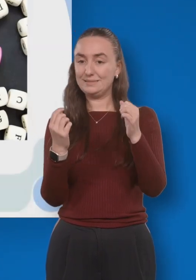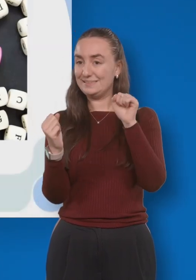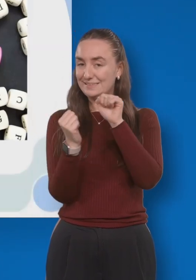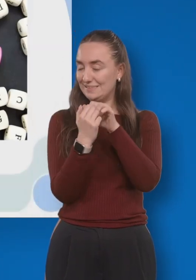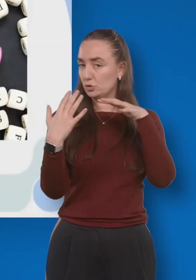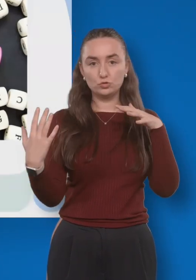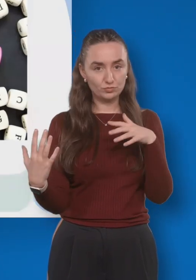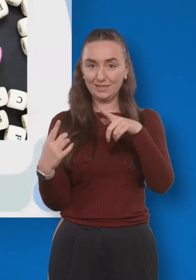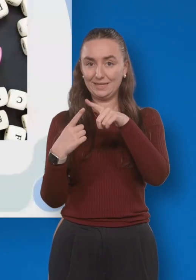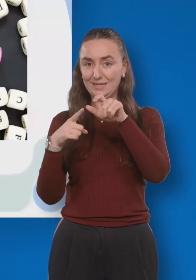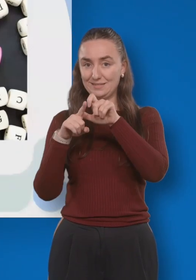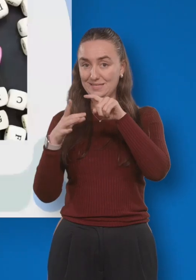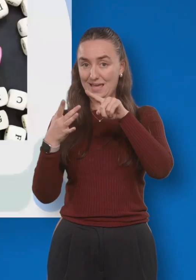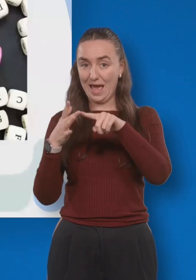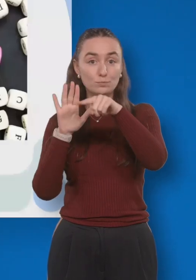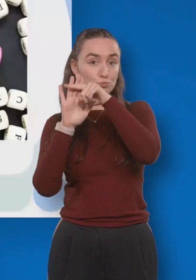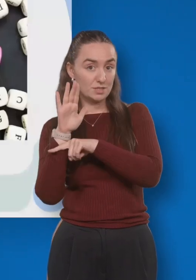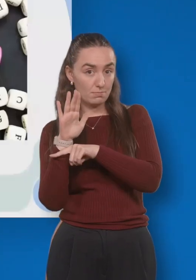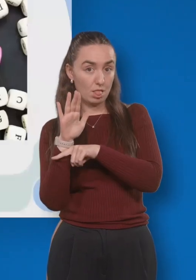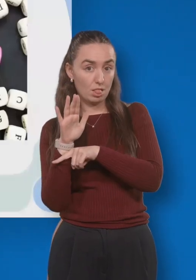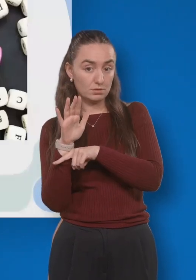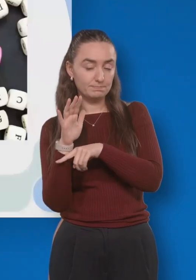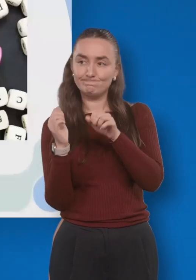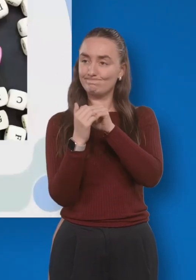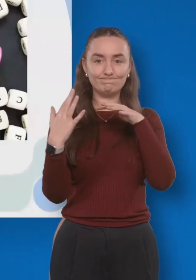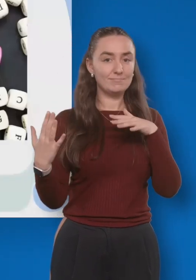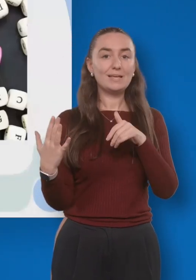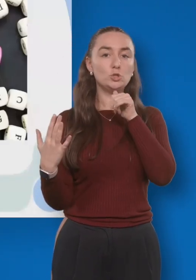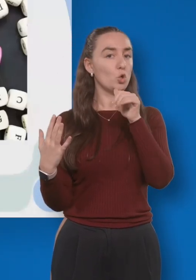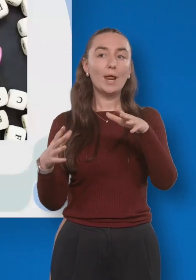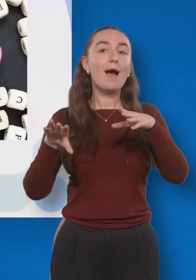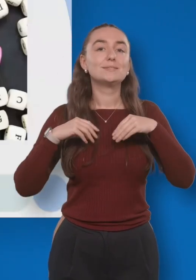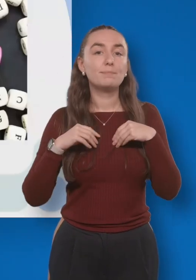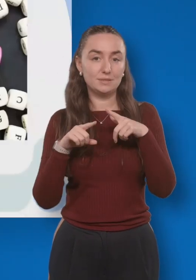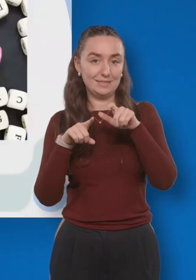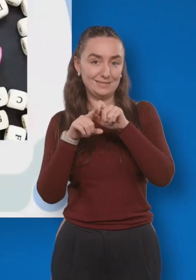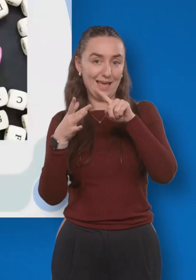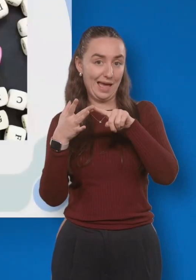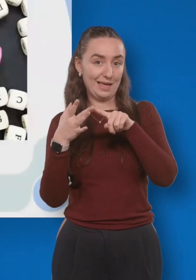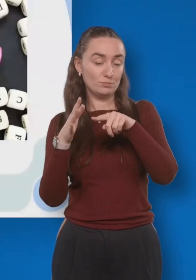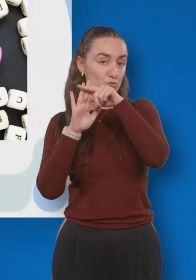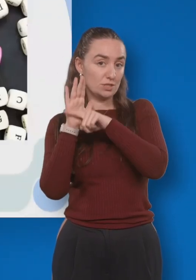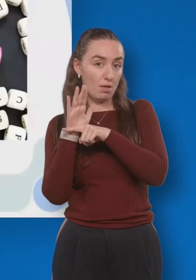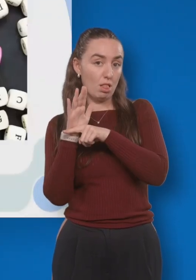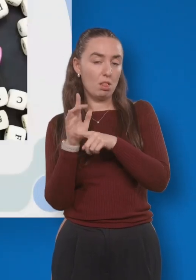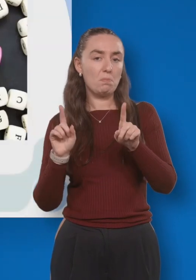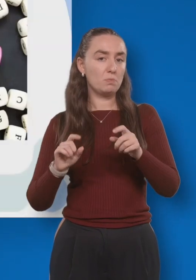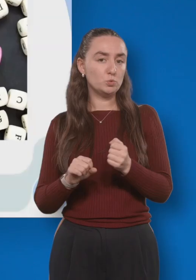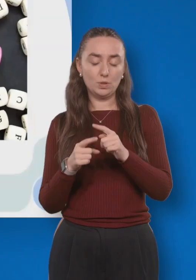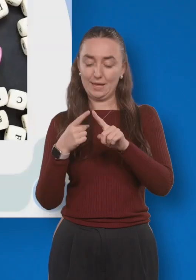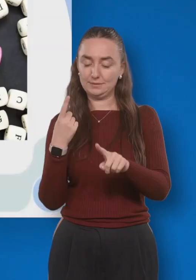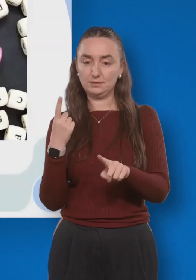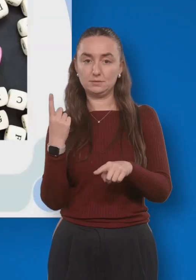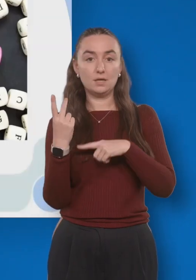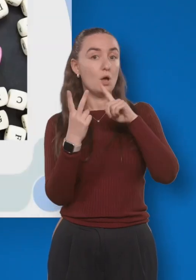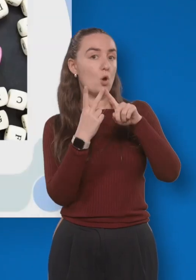EDI principles and don't adhere to them, but also on how